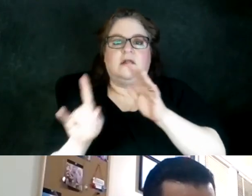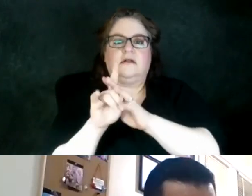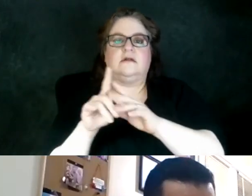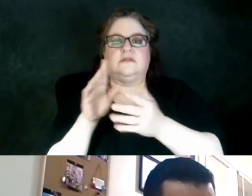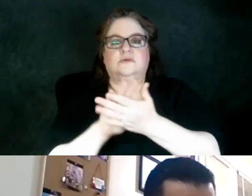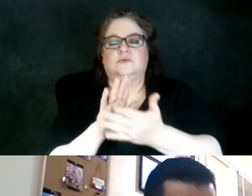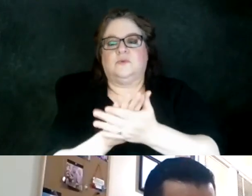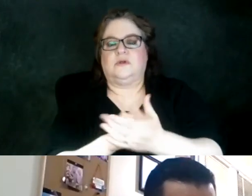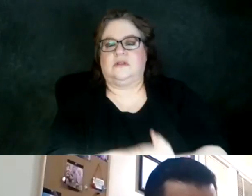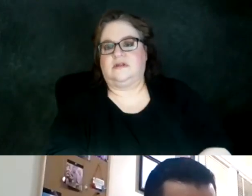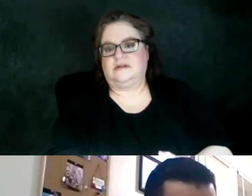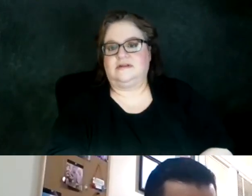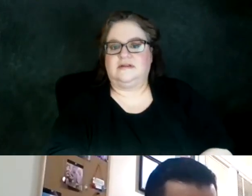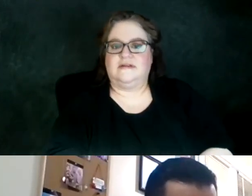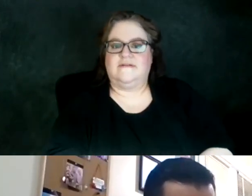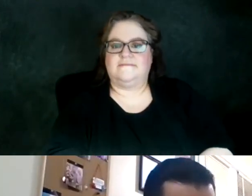school?